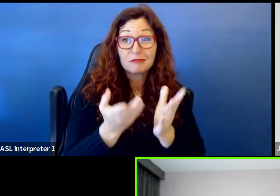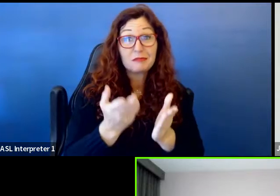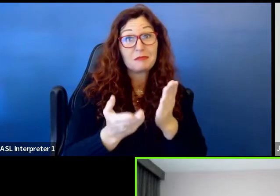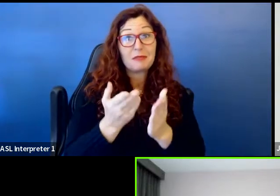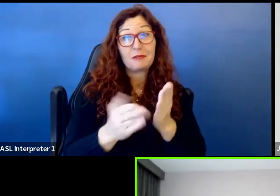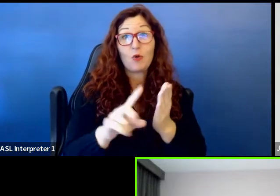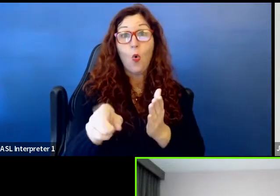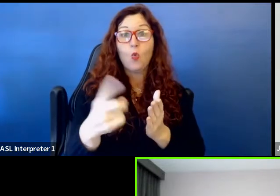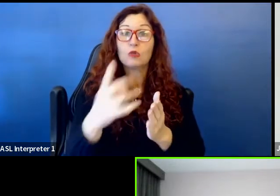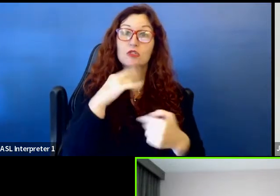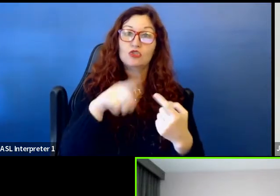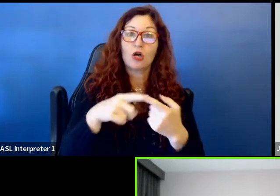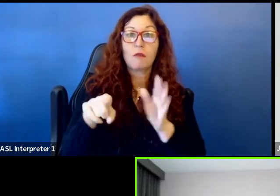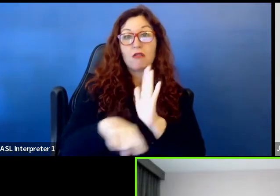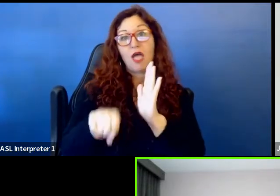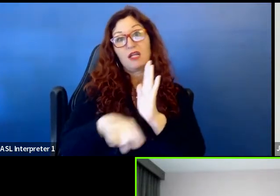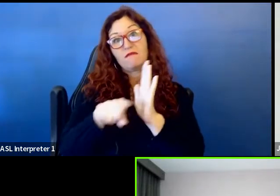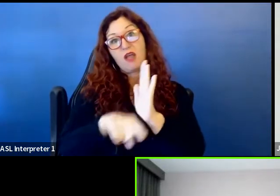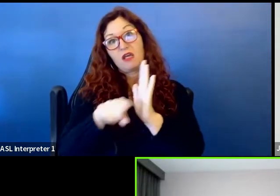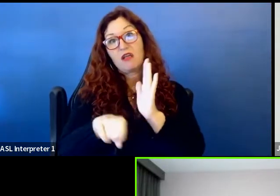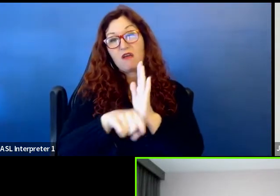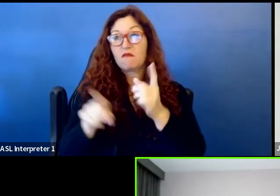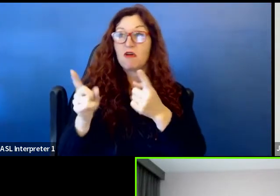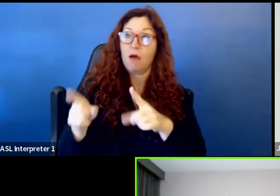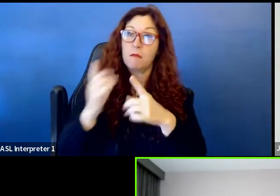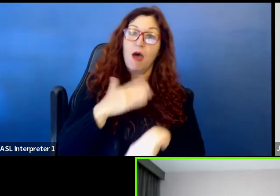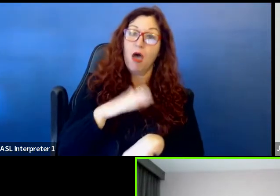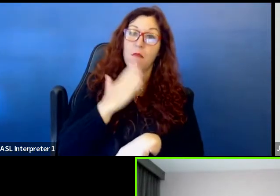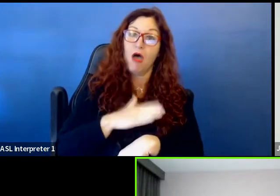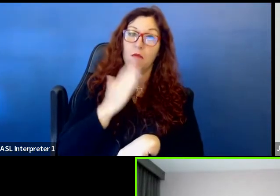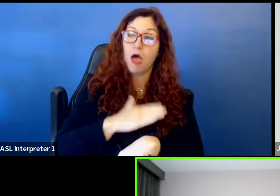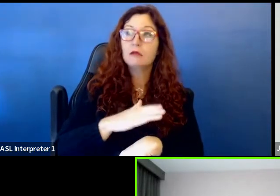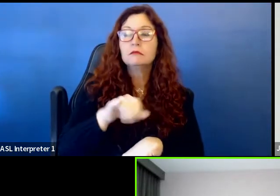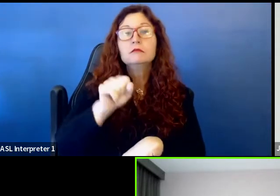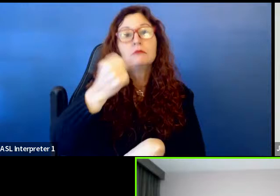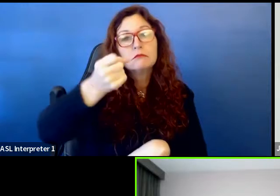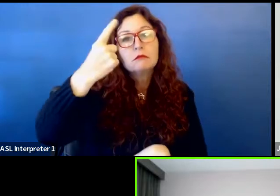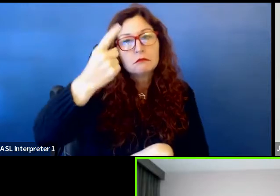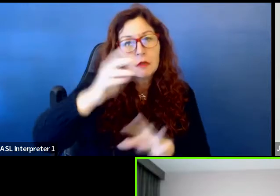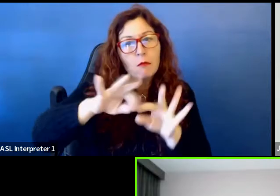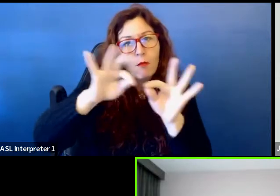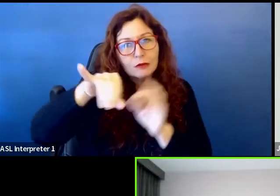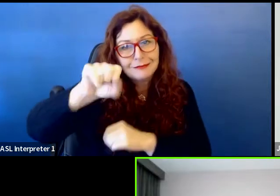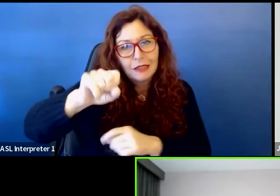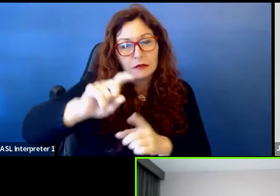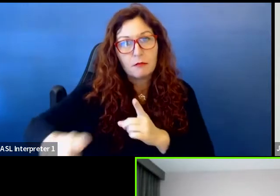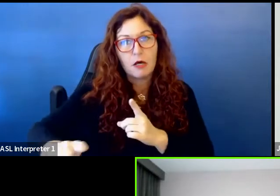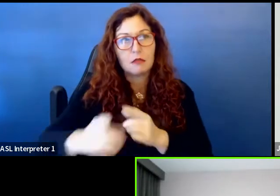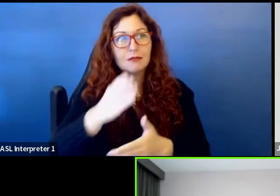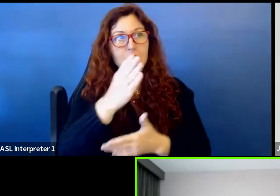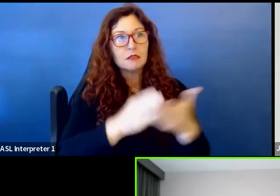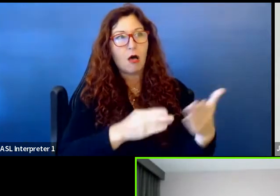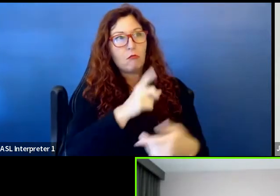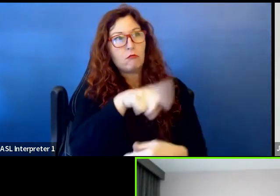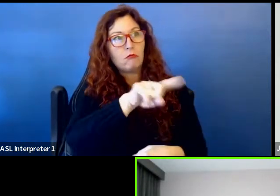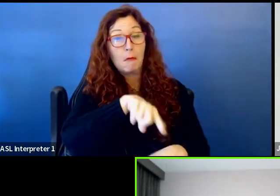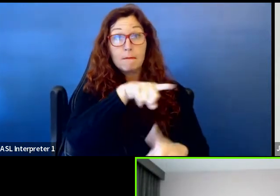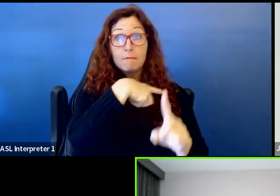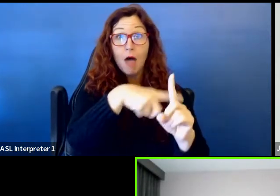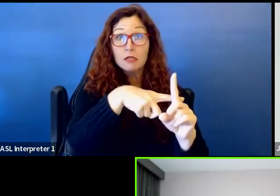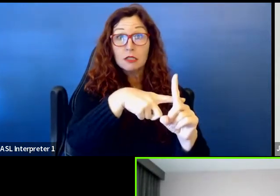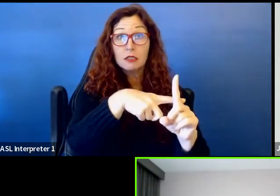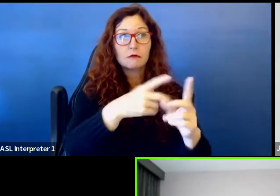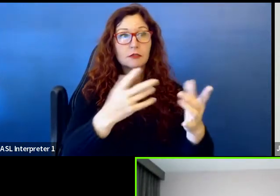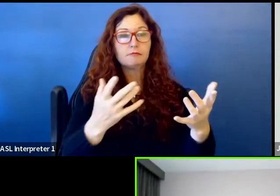bad ones while that's necessary it doesn't necessarily help a company that isn't having the most egregious practices but aren't